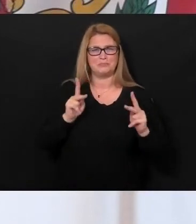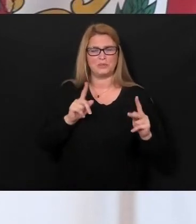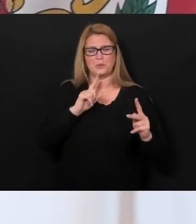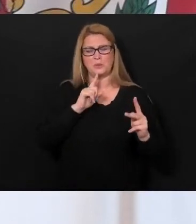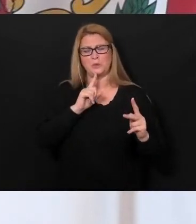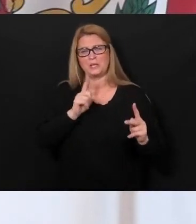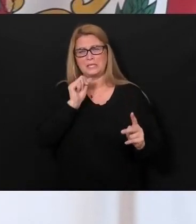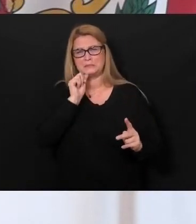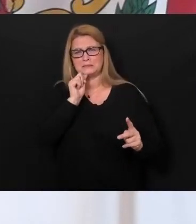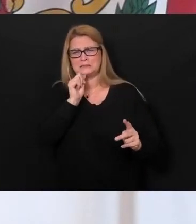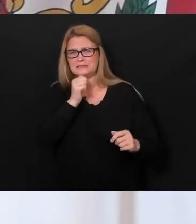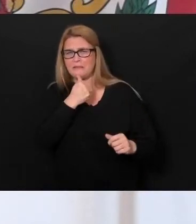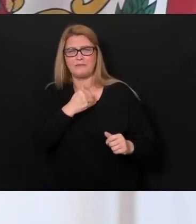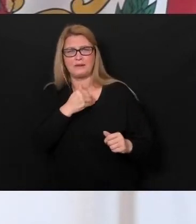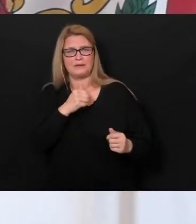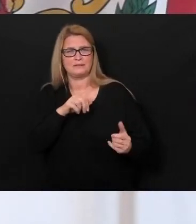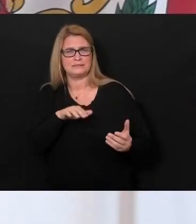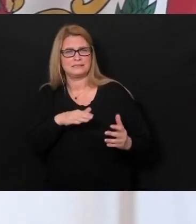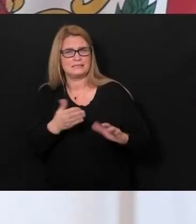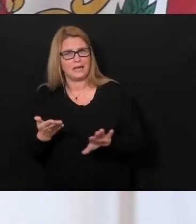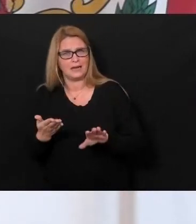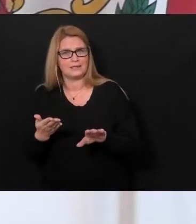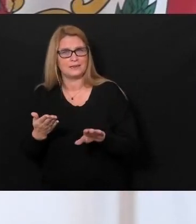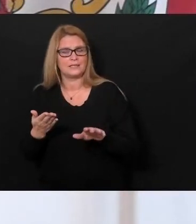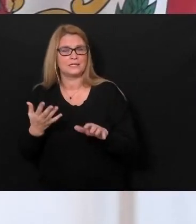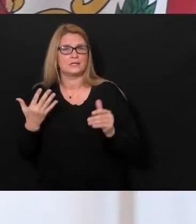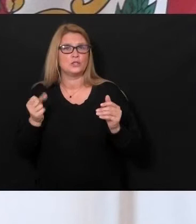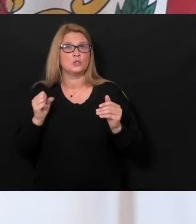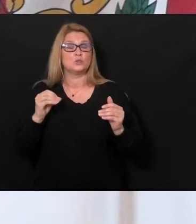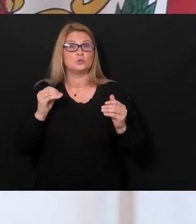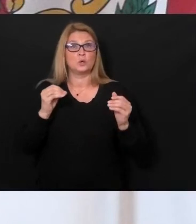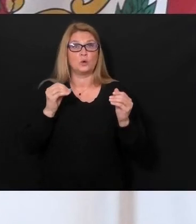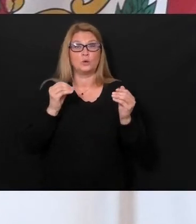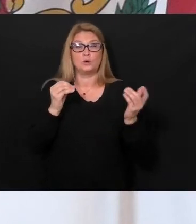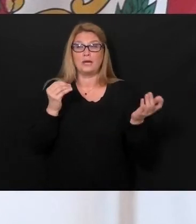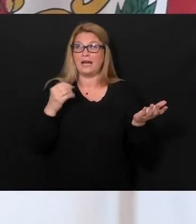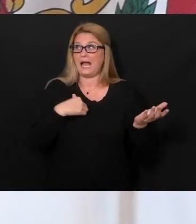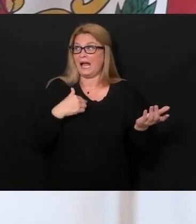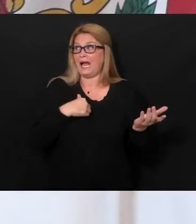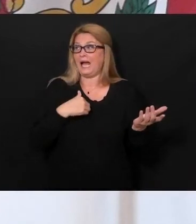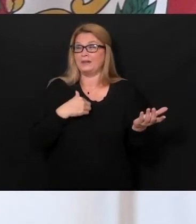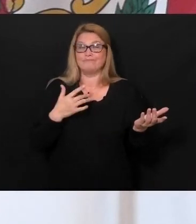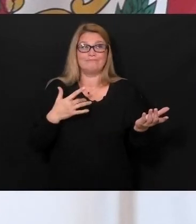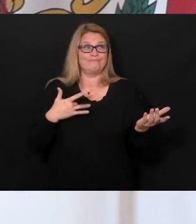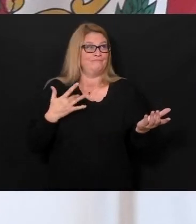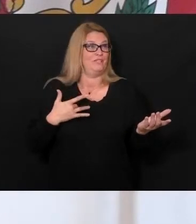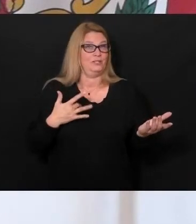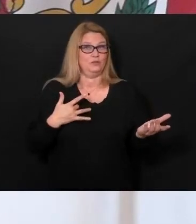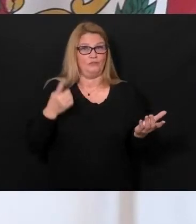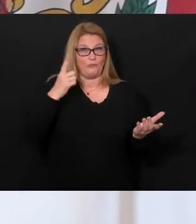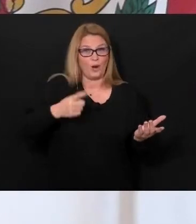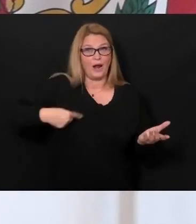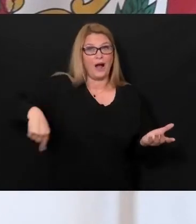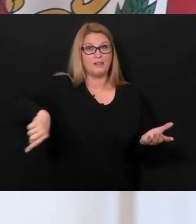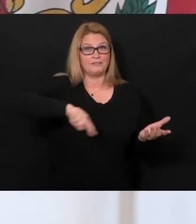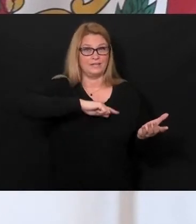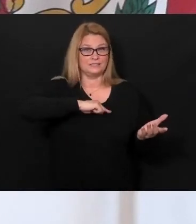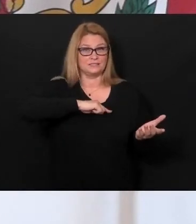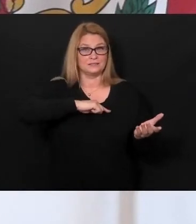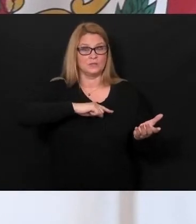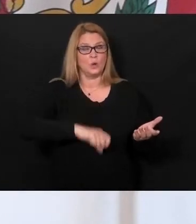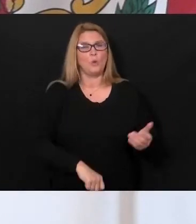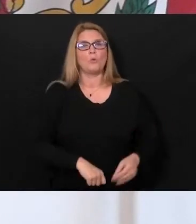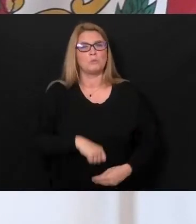people die. And, but at the same time, I think, for all of us, we're